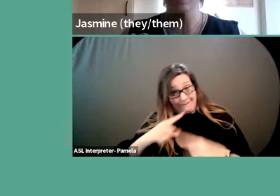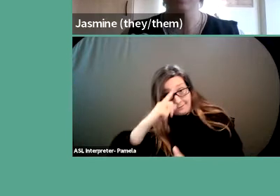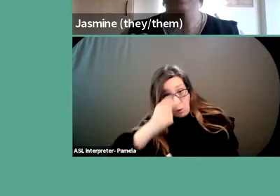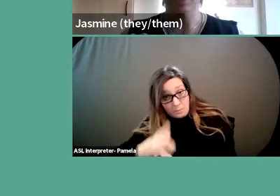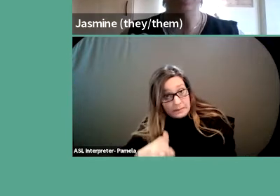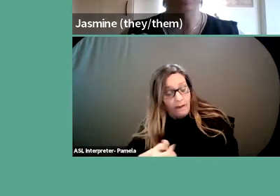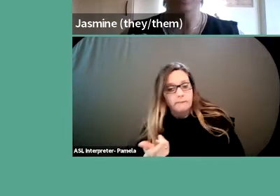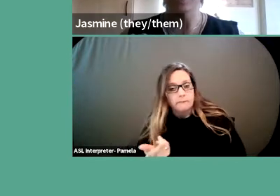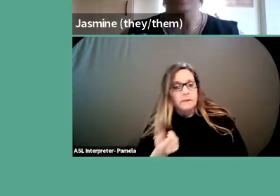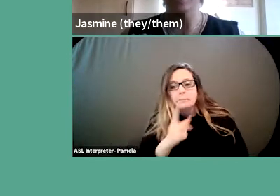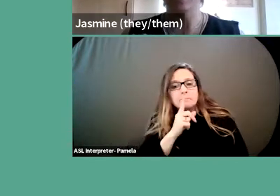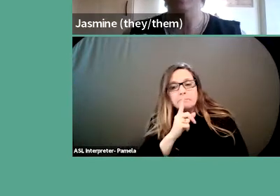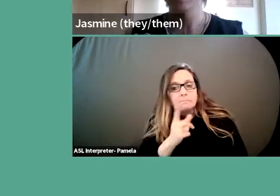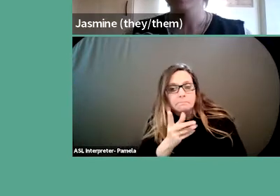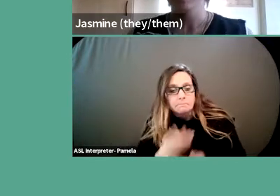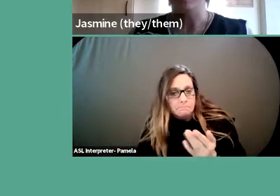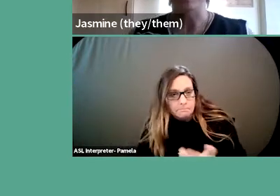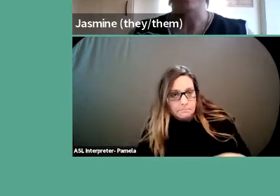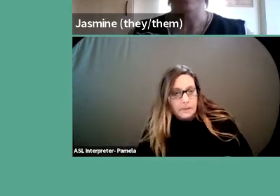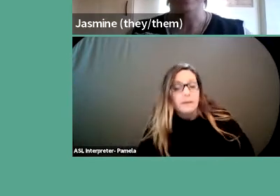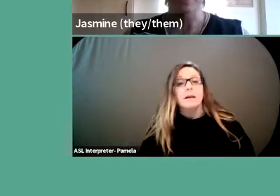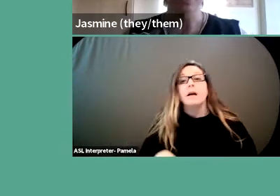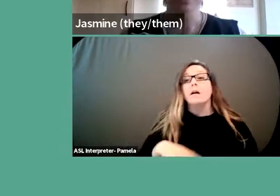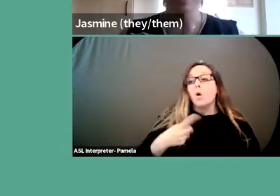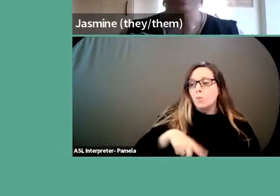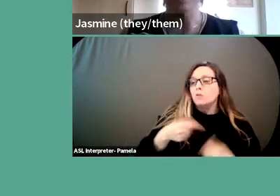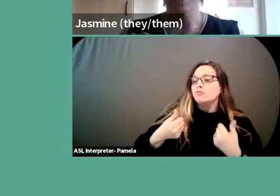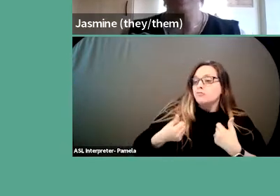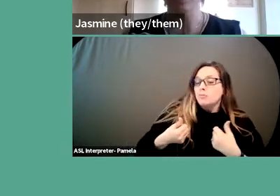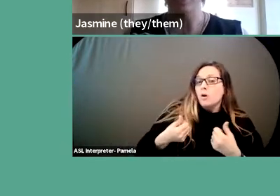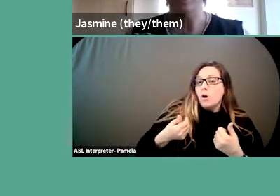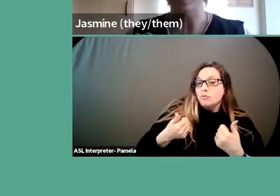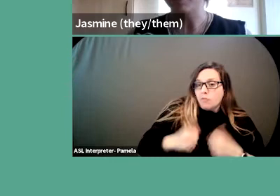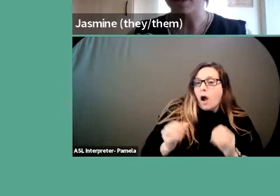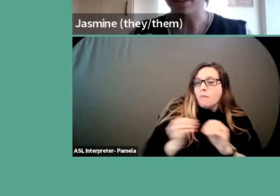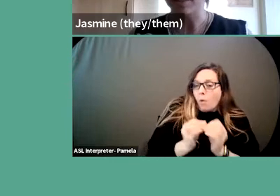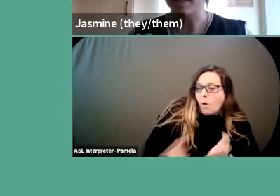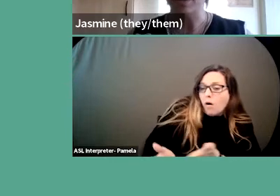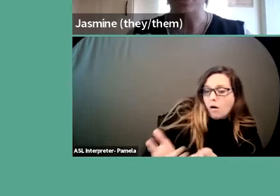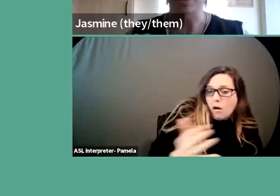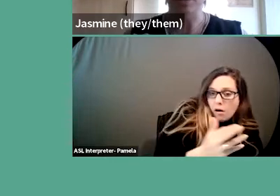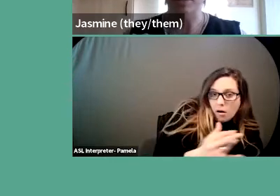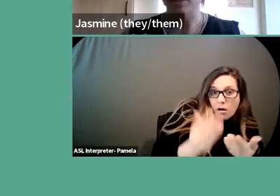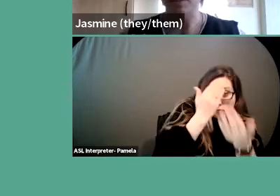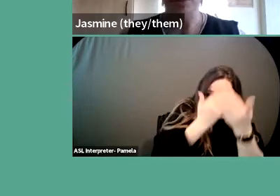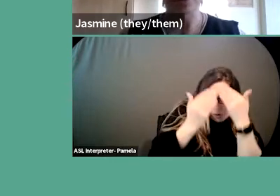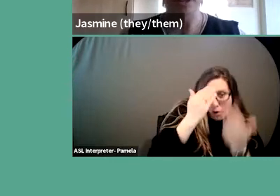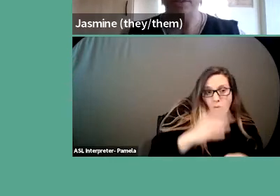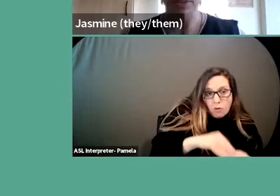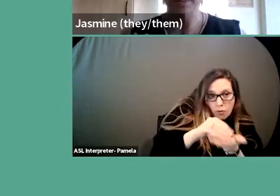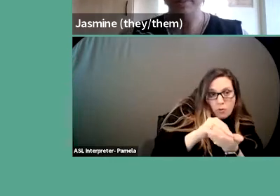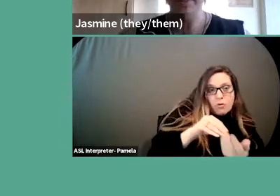of research, but every study we conduct increases our pool of knowledge and helps make LGBTQ+ research